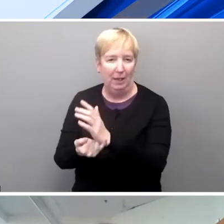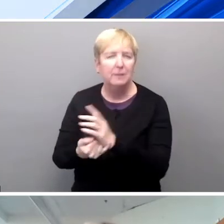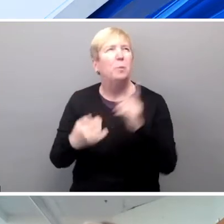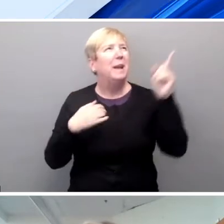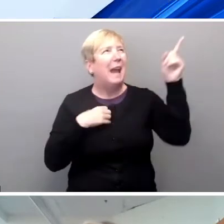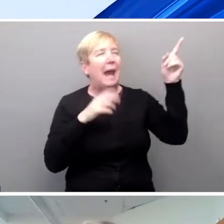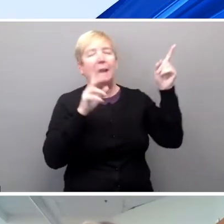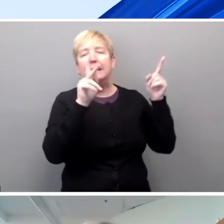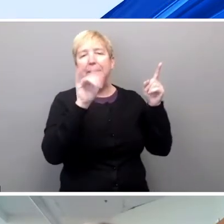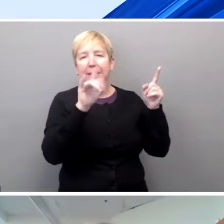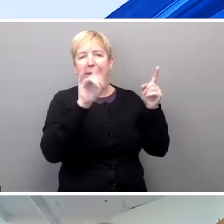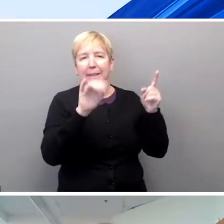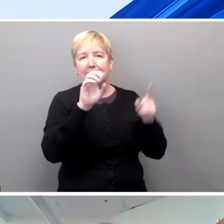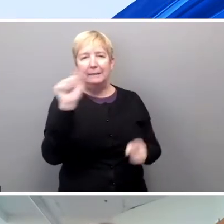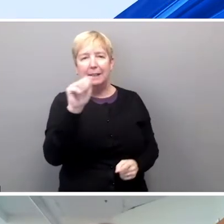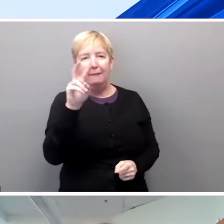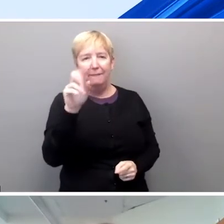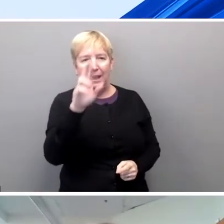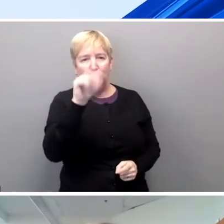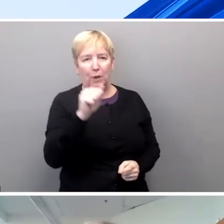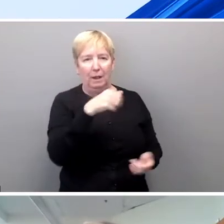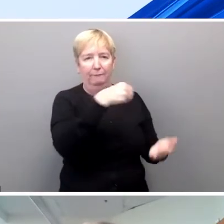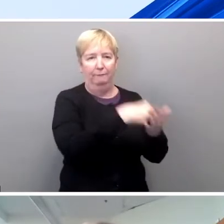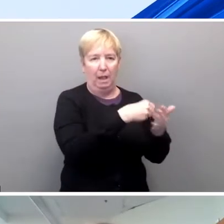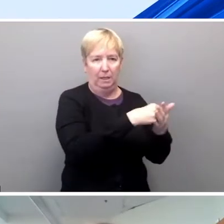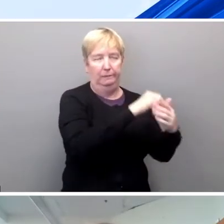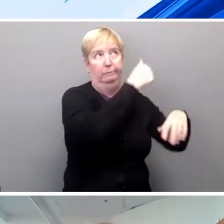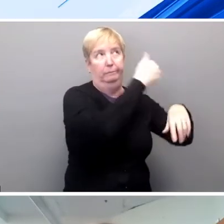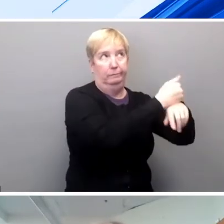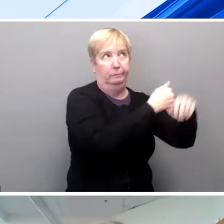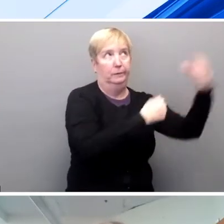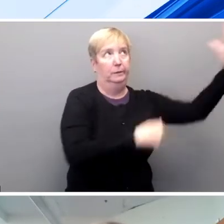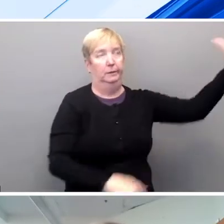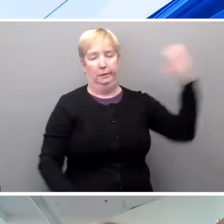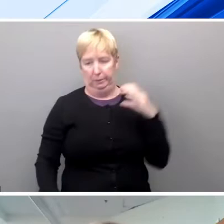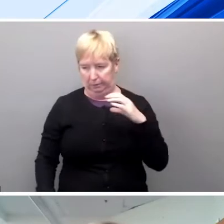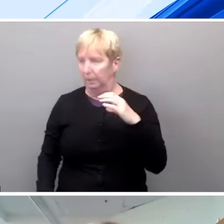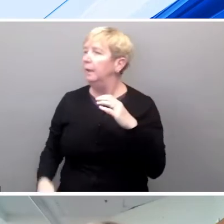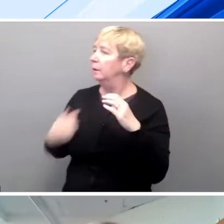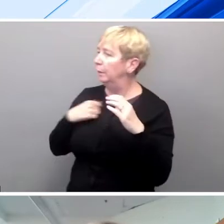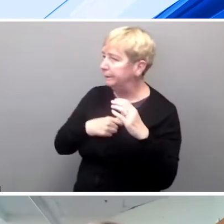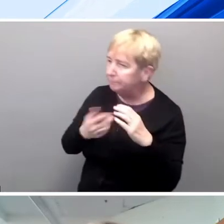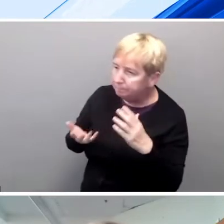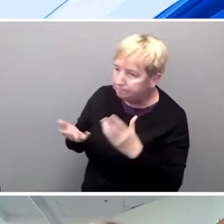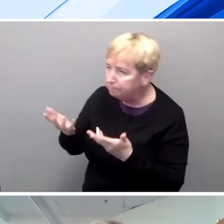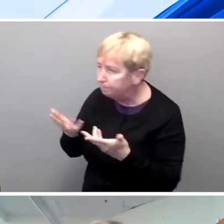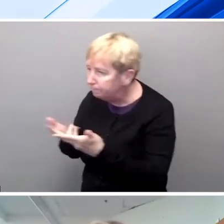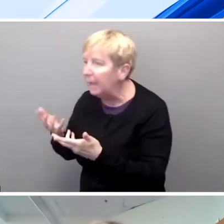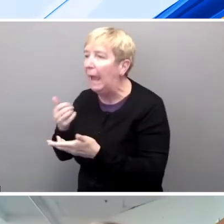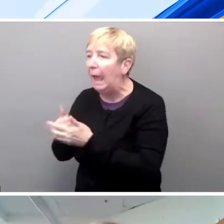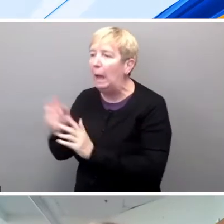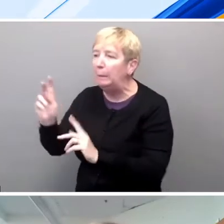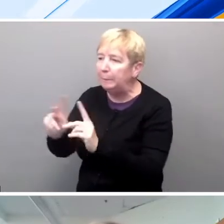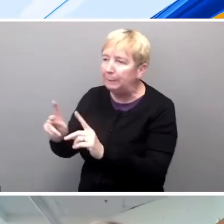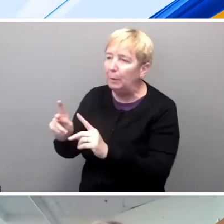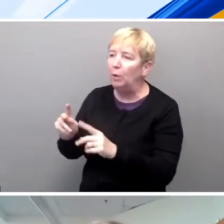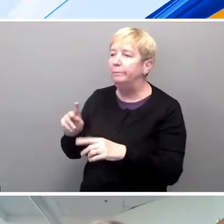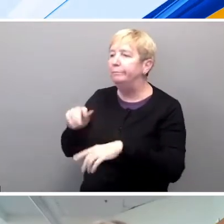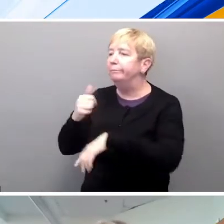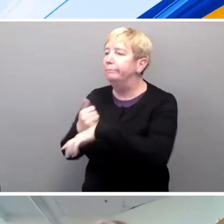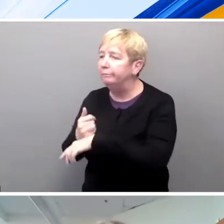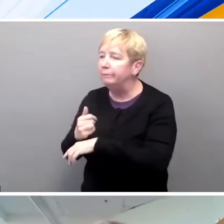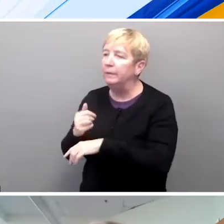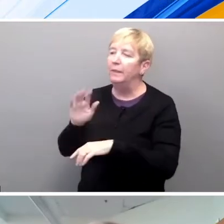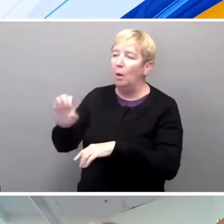And so we want options to where our caregivers actually can own their own business, bill Medicaid, be